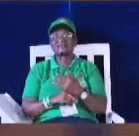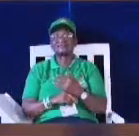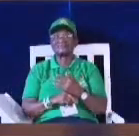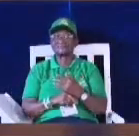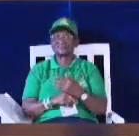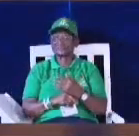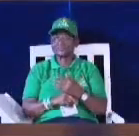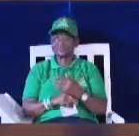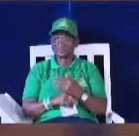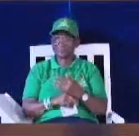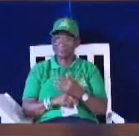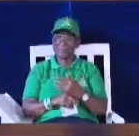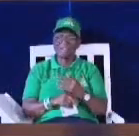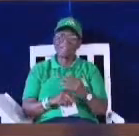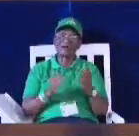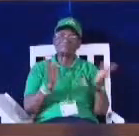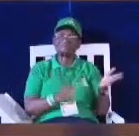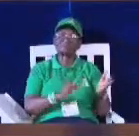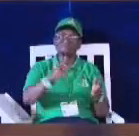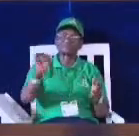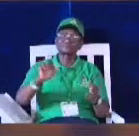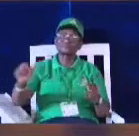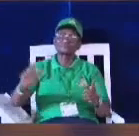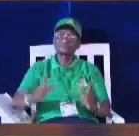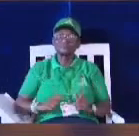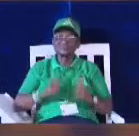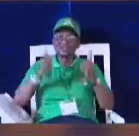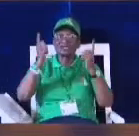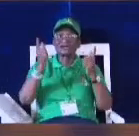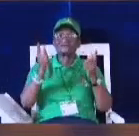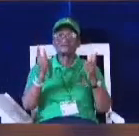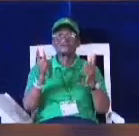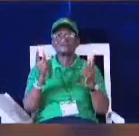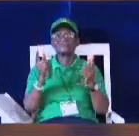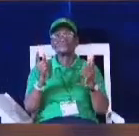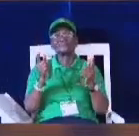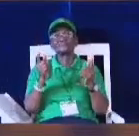there is living a life